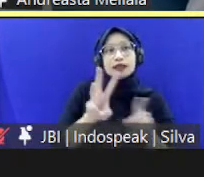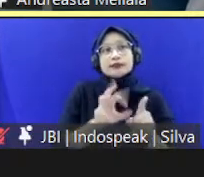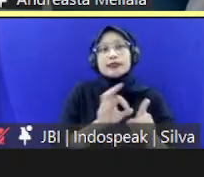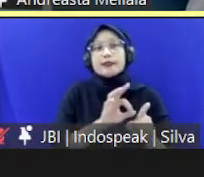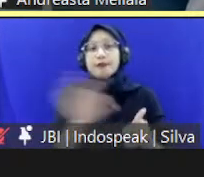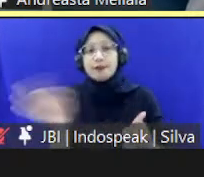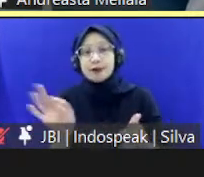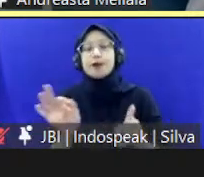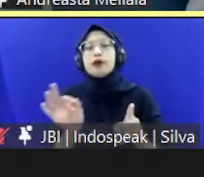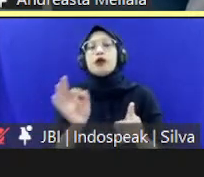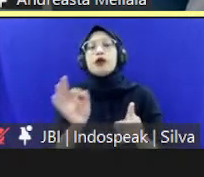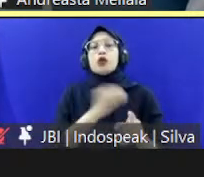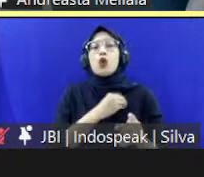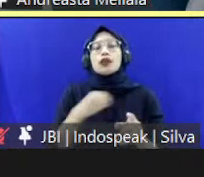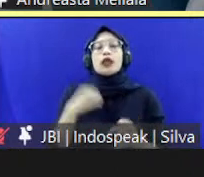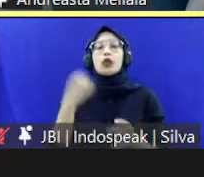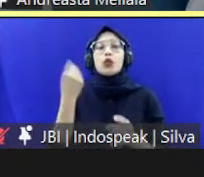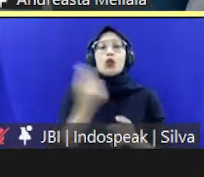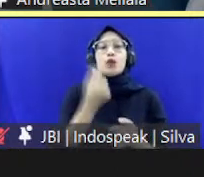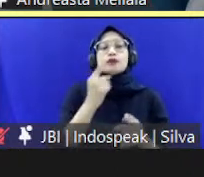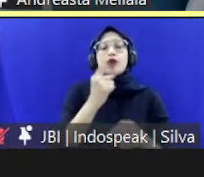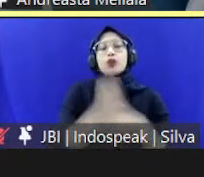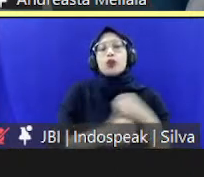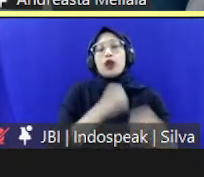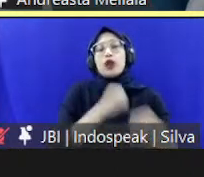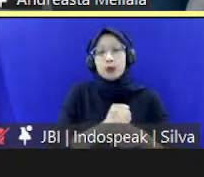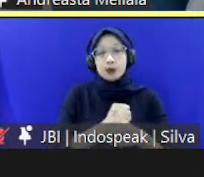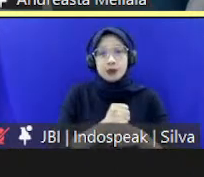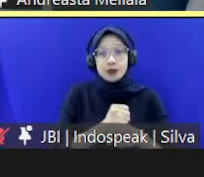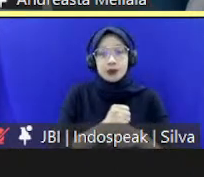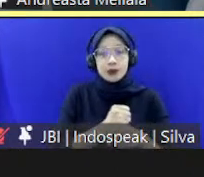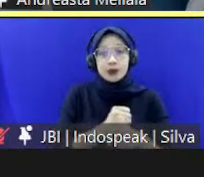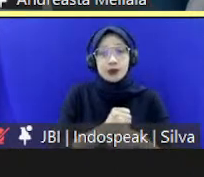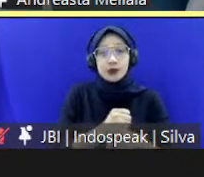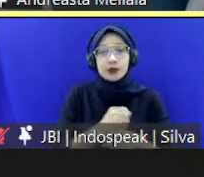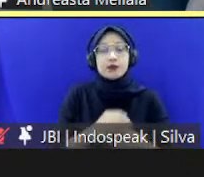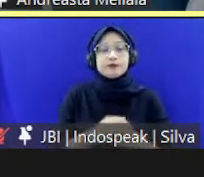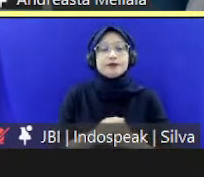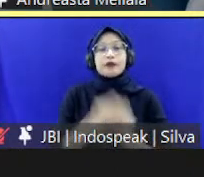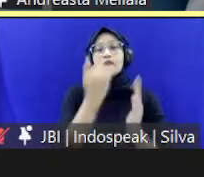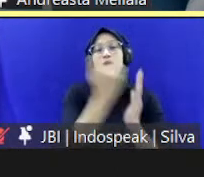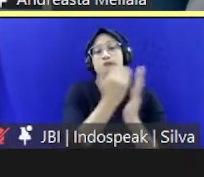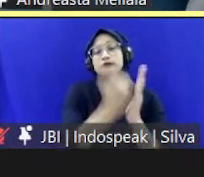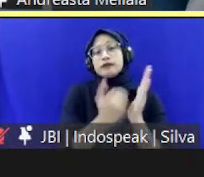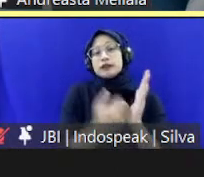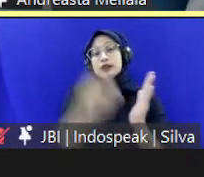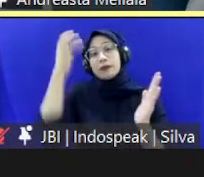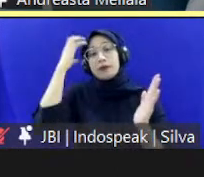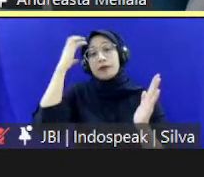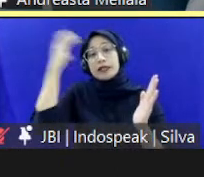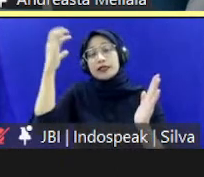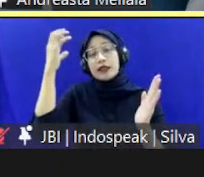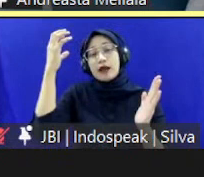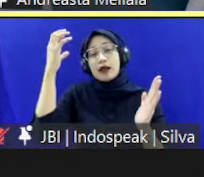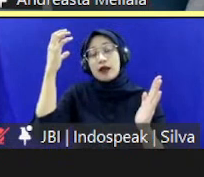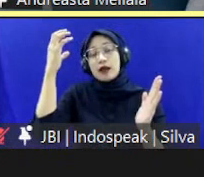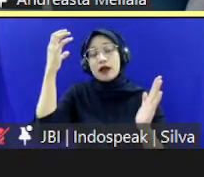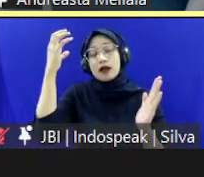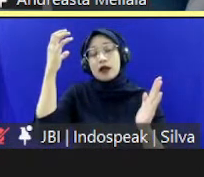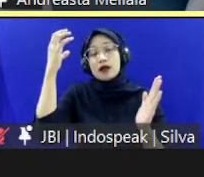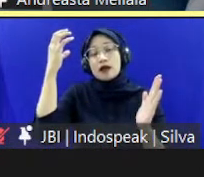of the residents are now independent. And the policy of the government to have kind